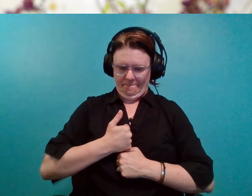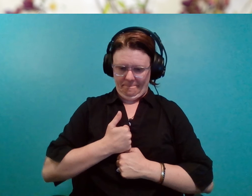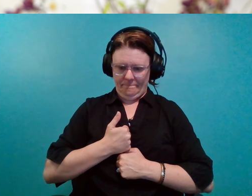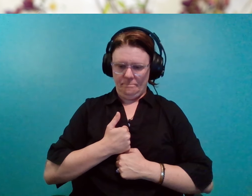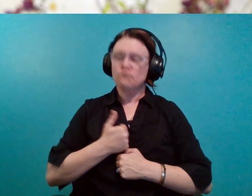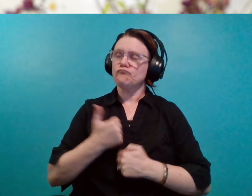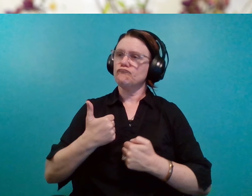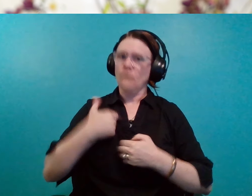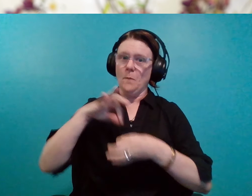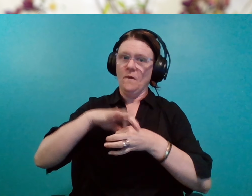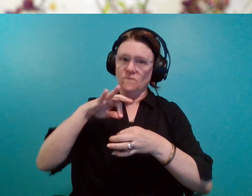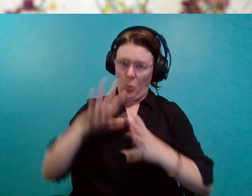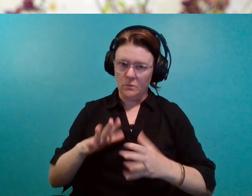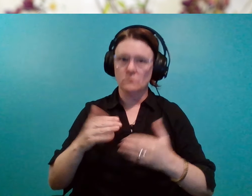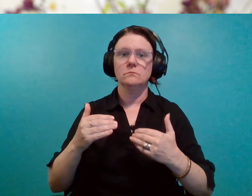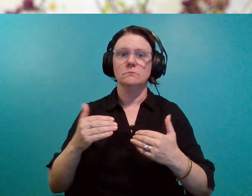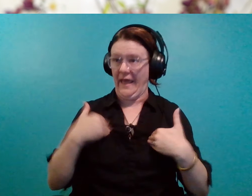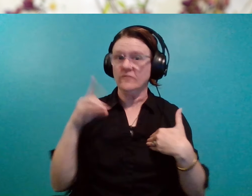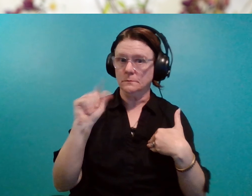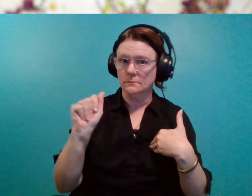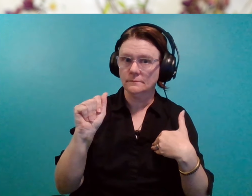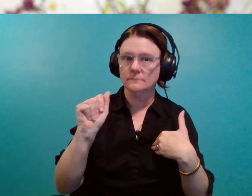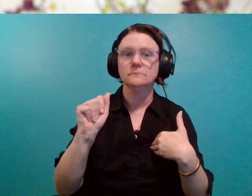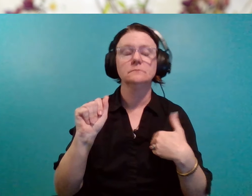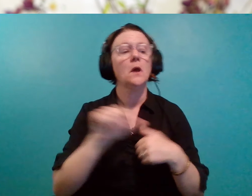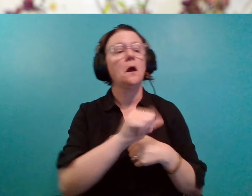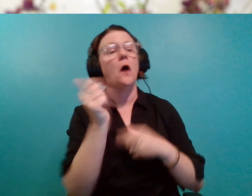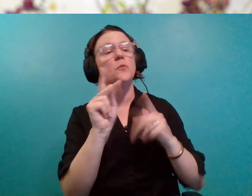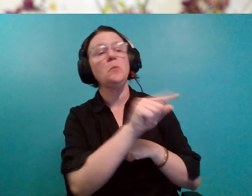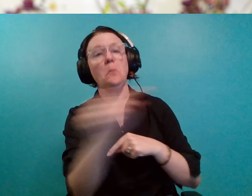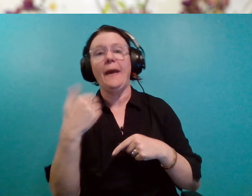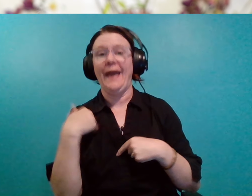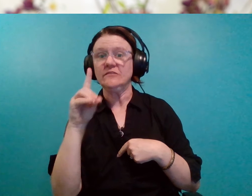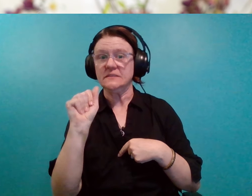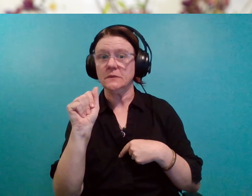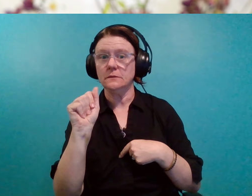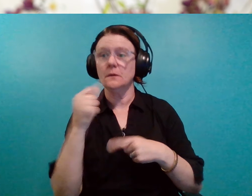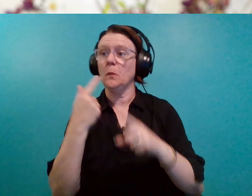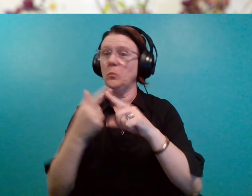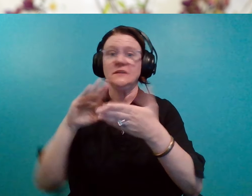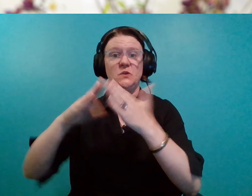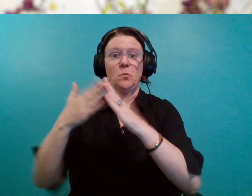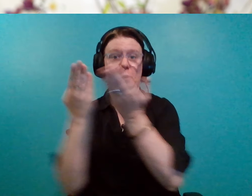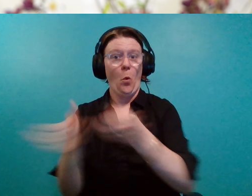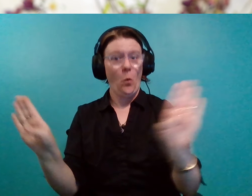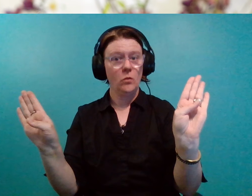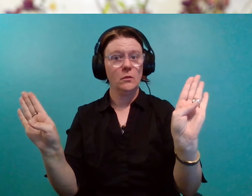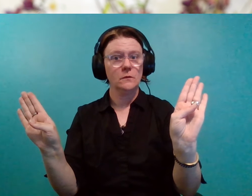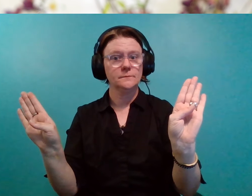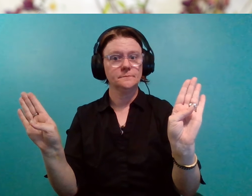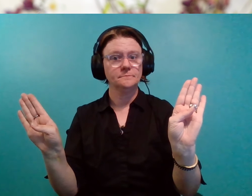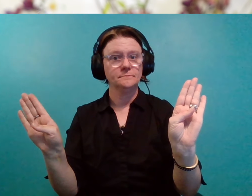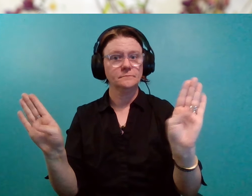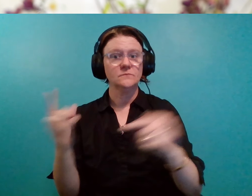myself as a voter that is disabled, other voters with disabilities, and the disability